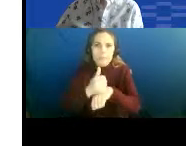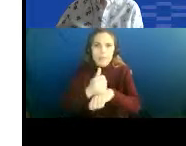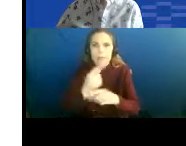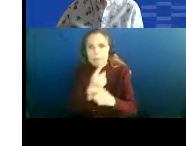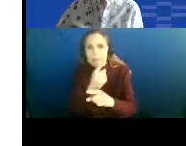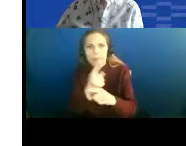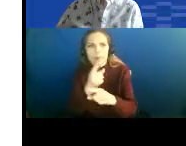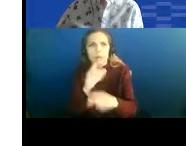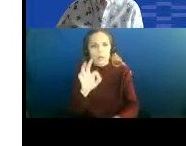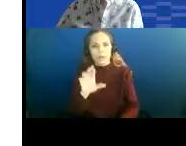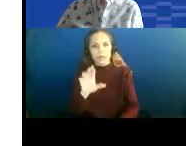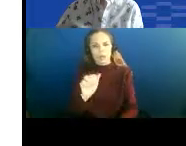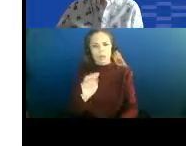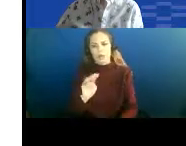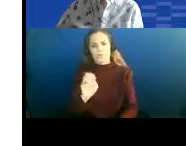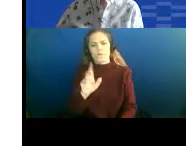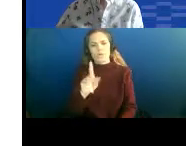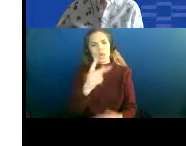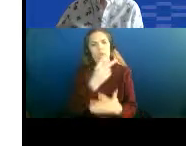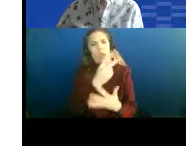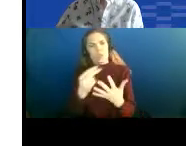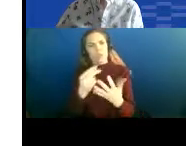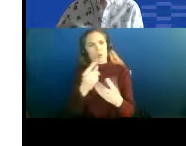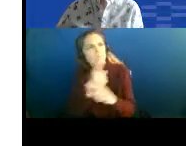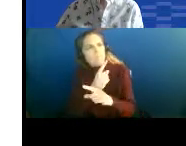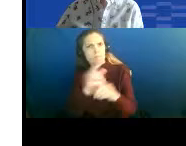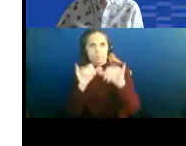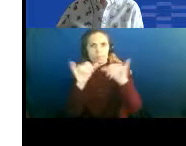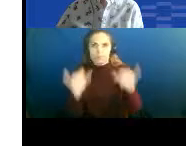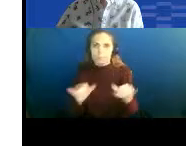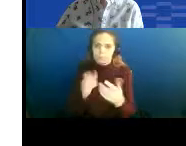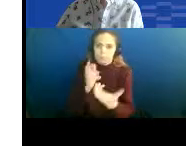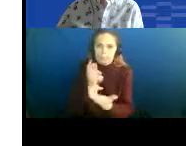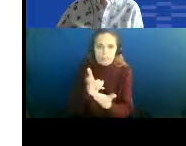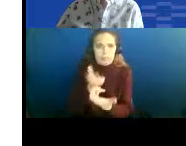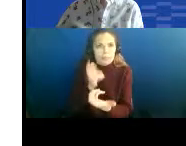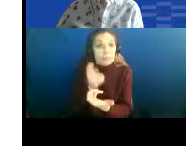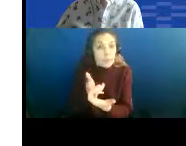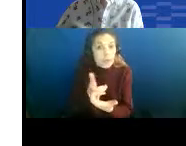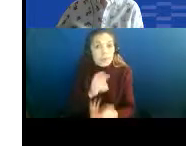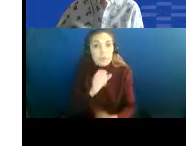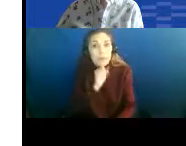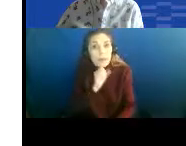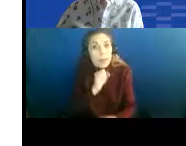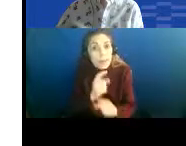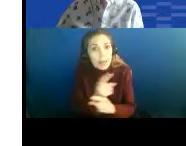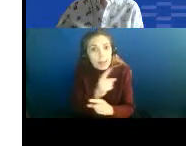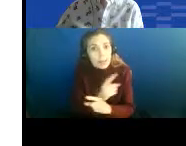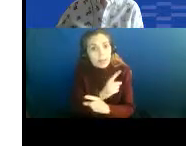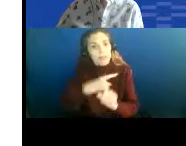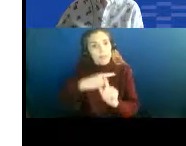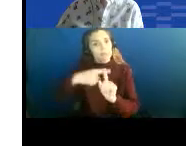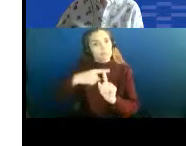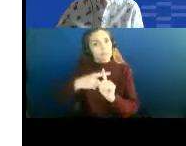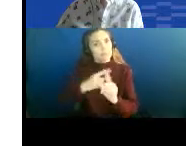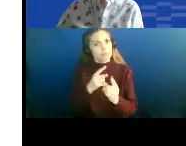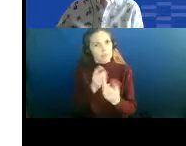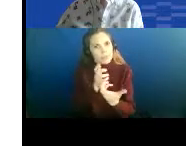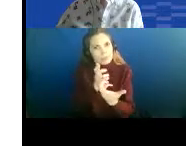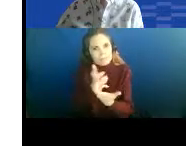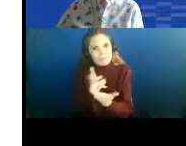trans affirmation or CRIT positive or age positive approaches. And also work to be done to